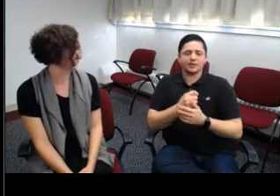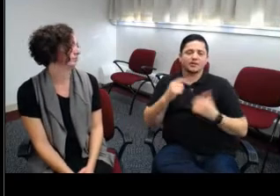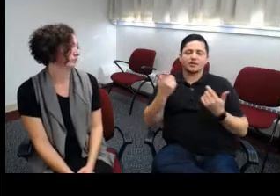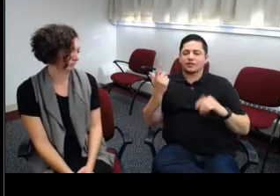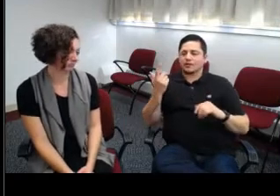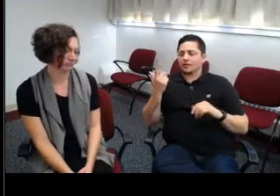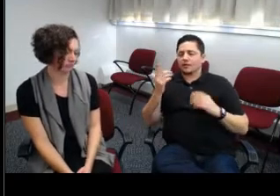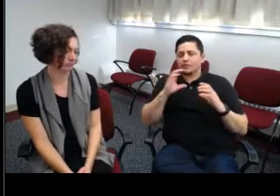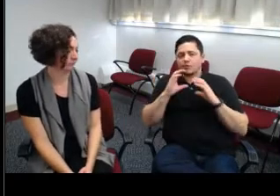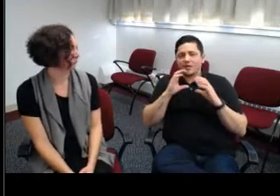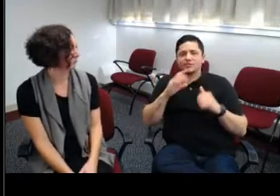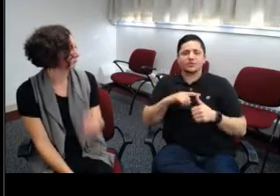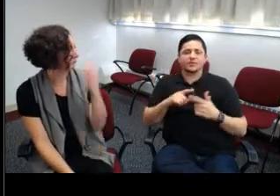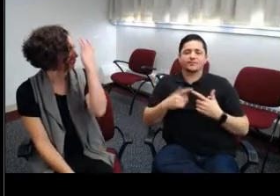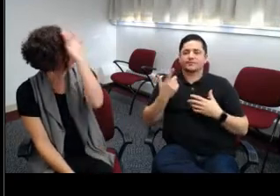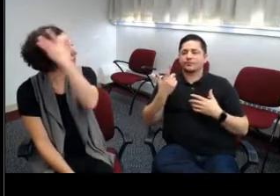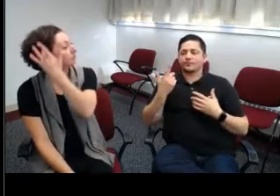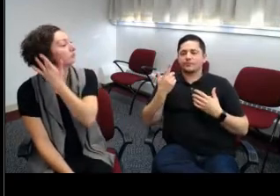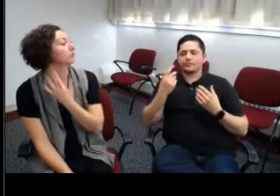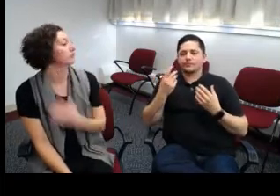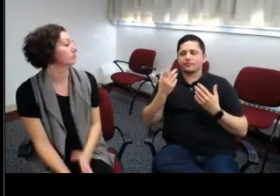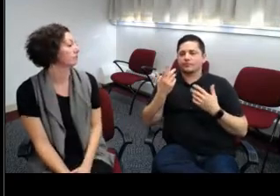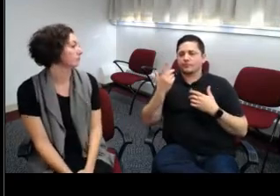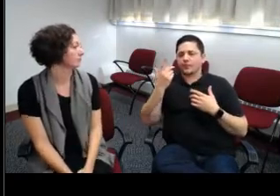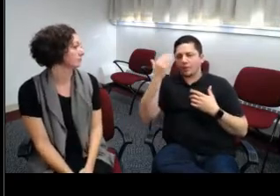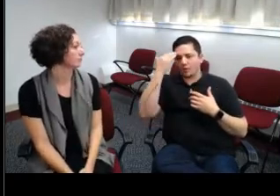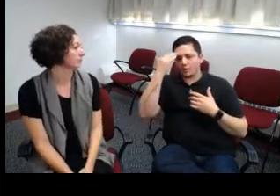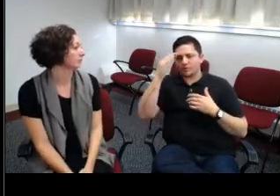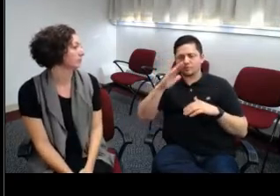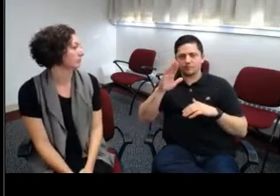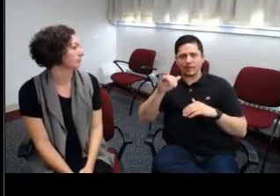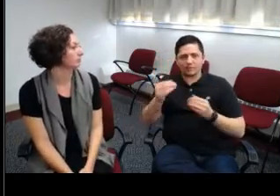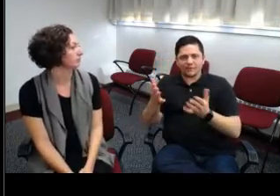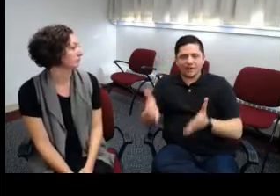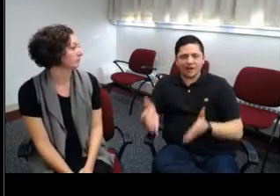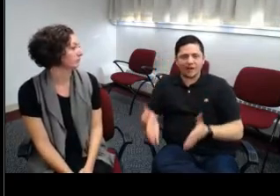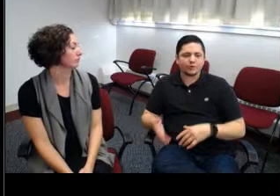and the experience that deaf people have in therapy.